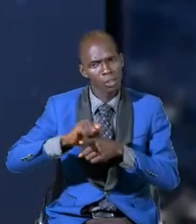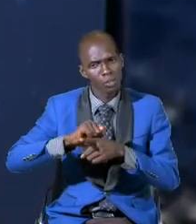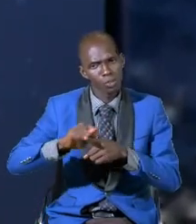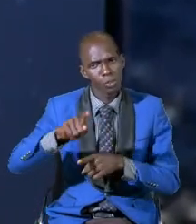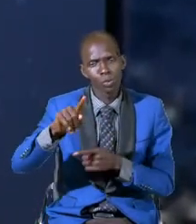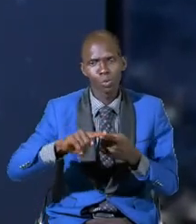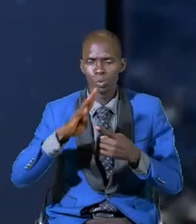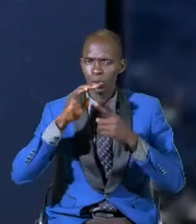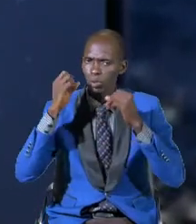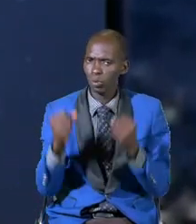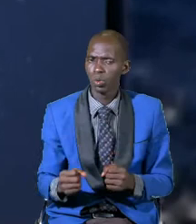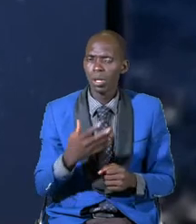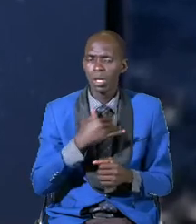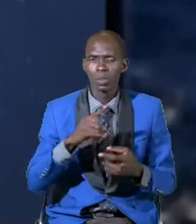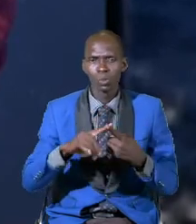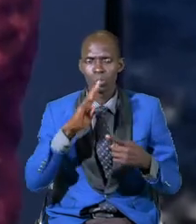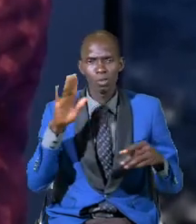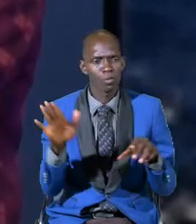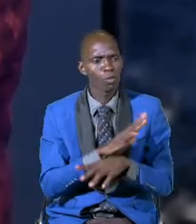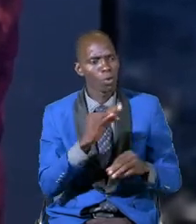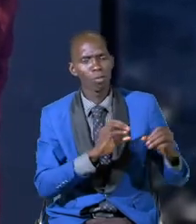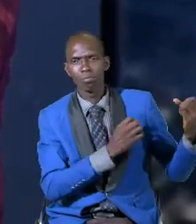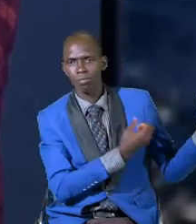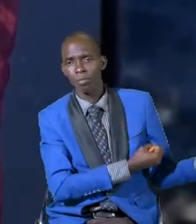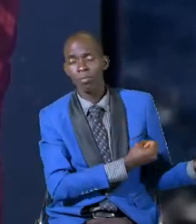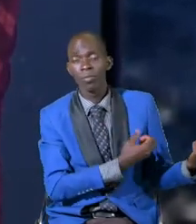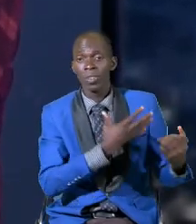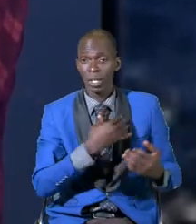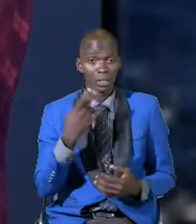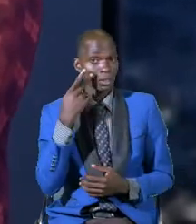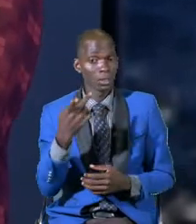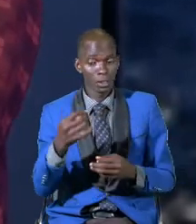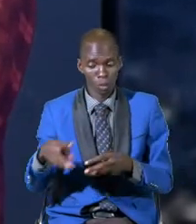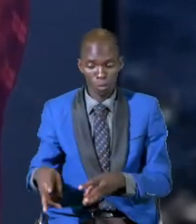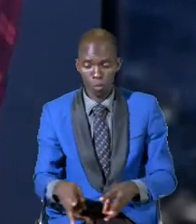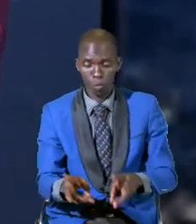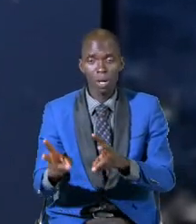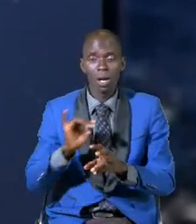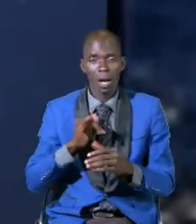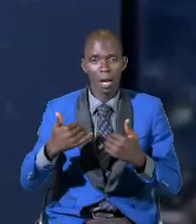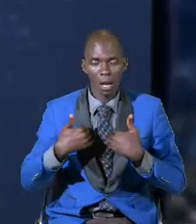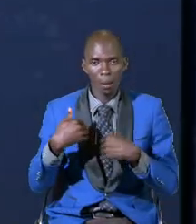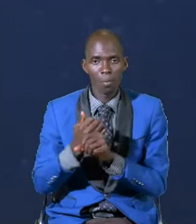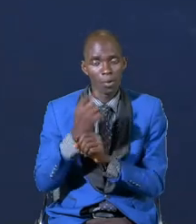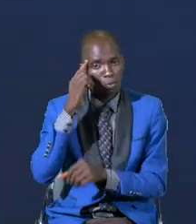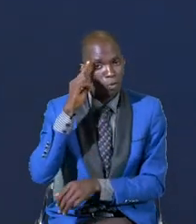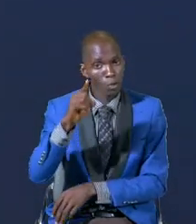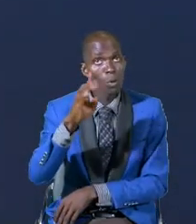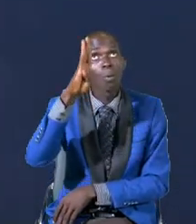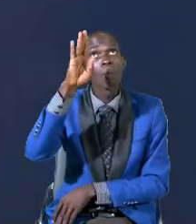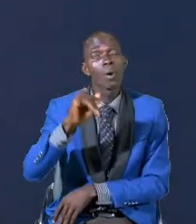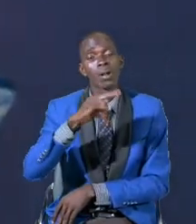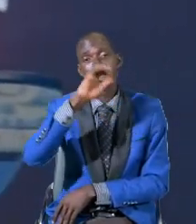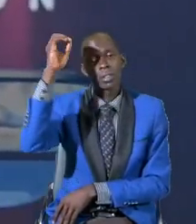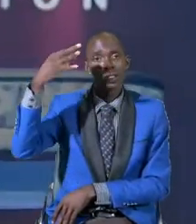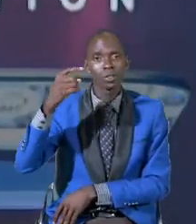be very courageous, and look at the path I have before you. By the grace of God, we have